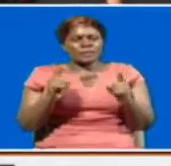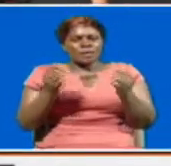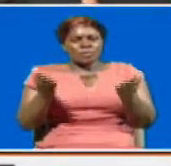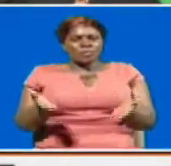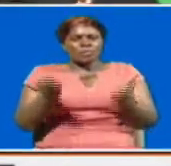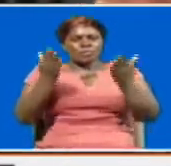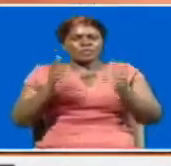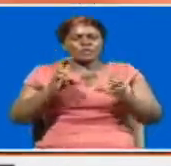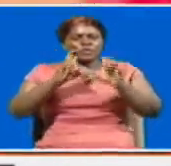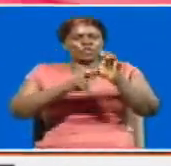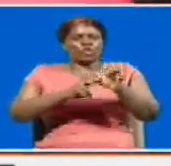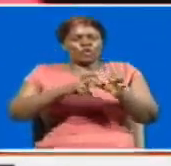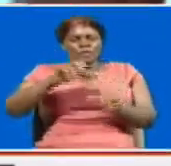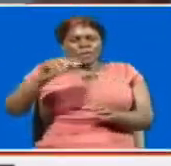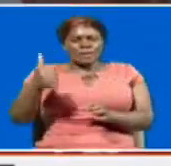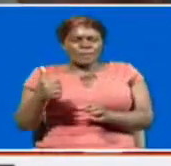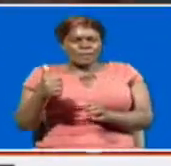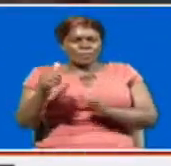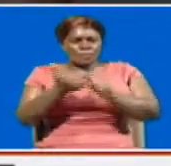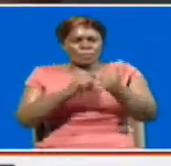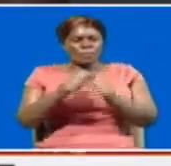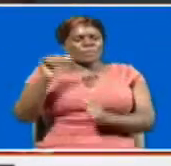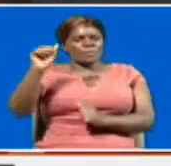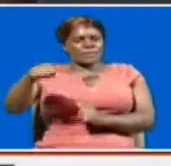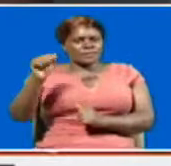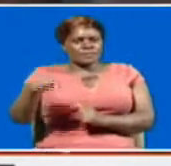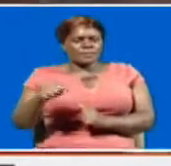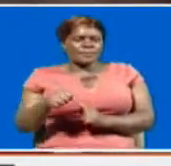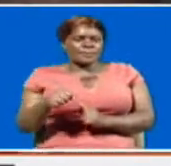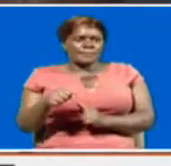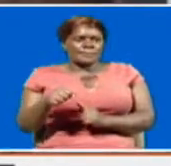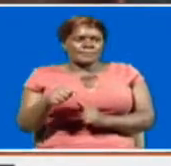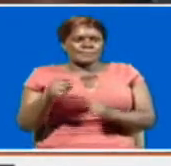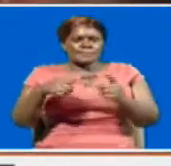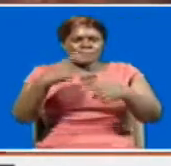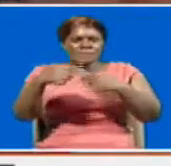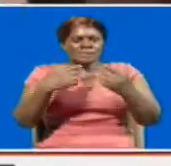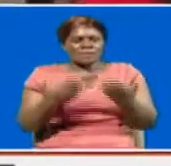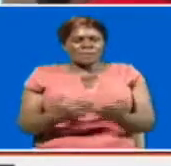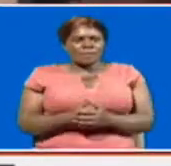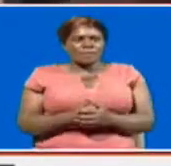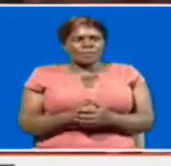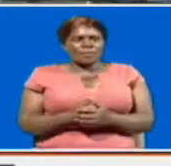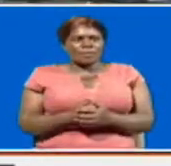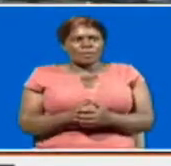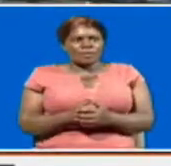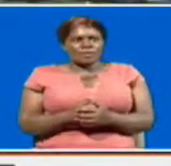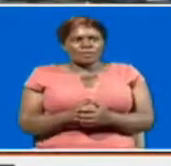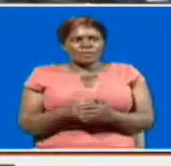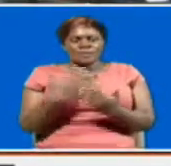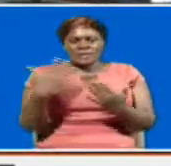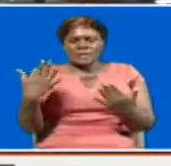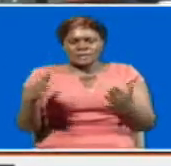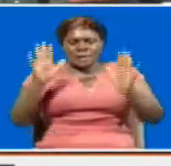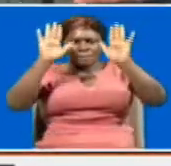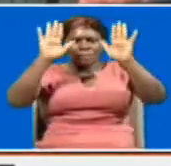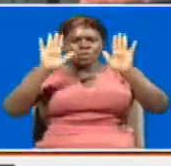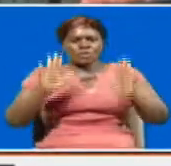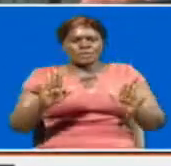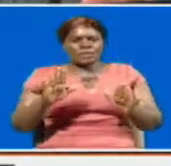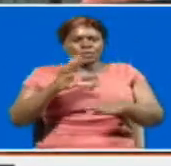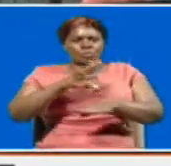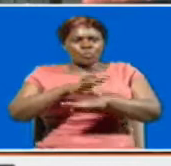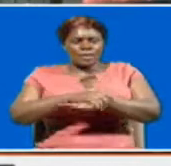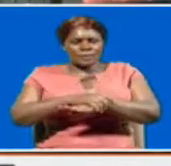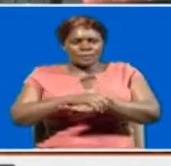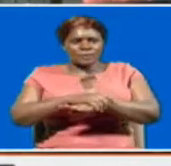now, I'm enjoying myself and I'm playing a lot of games. So yeah, it's going well now. I think the most important things is just to get